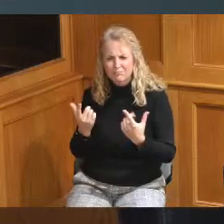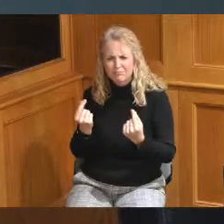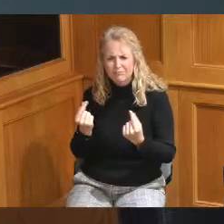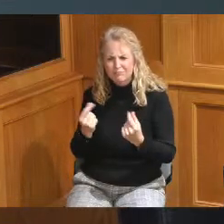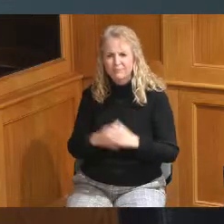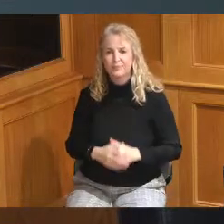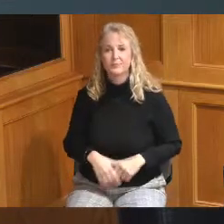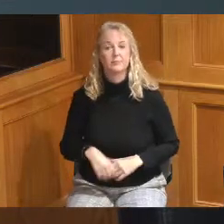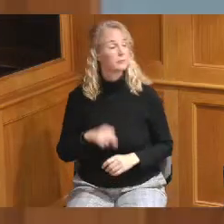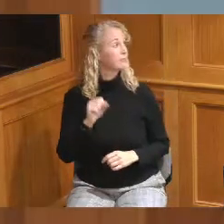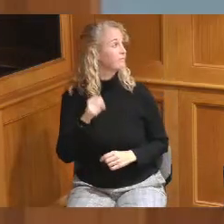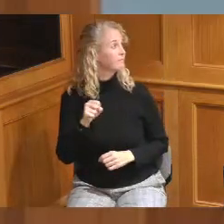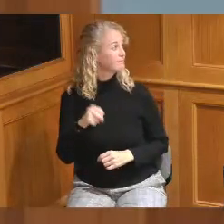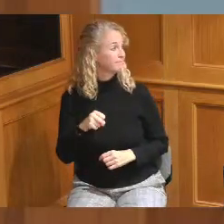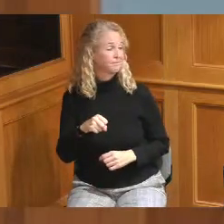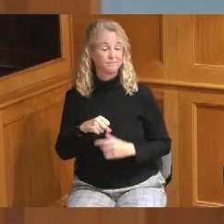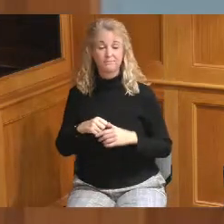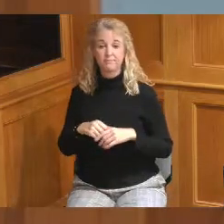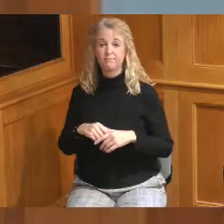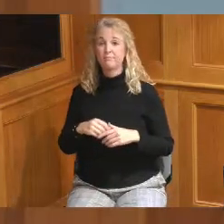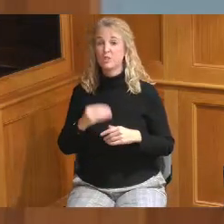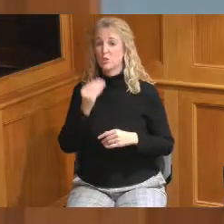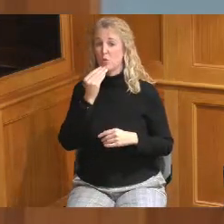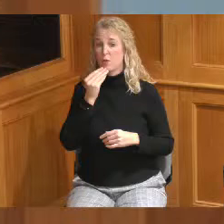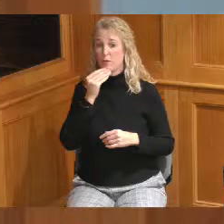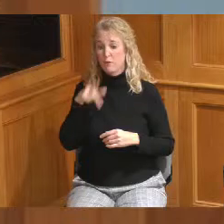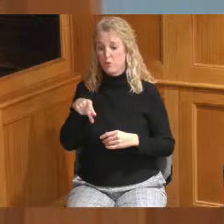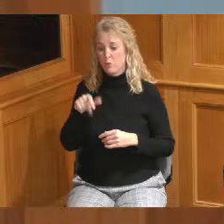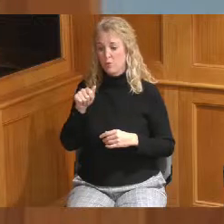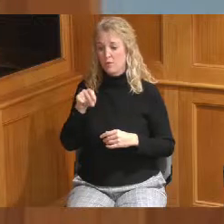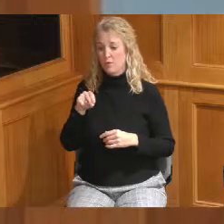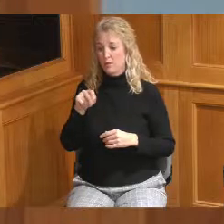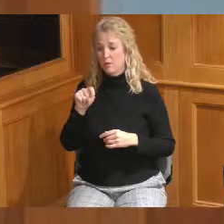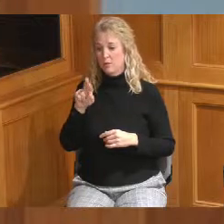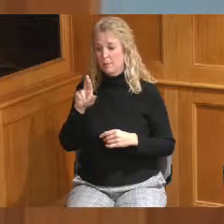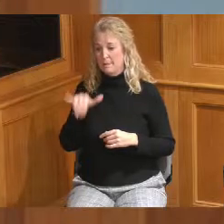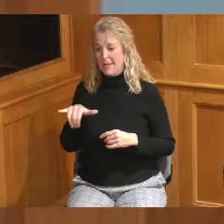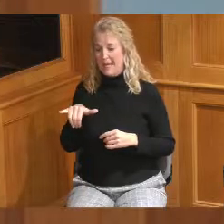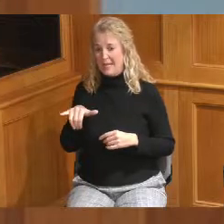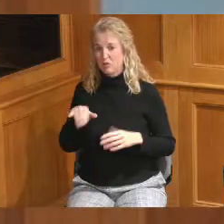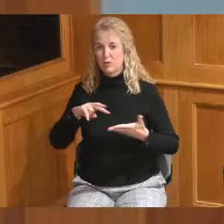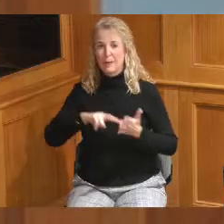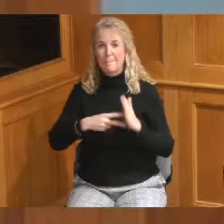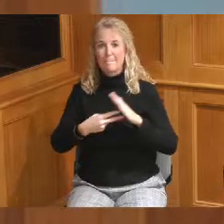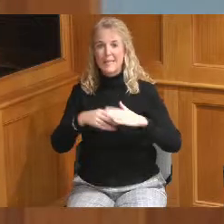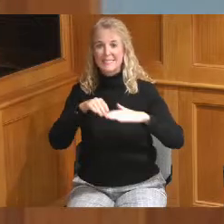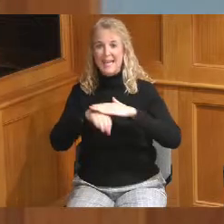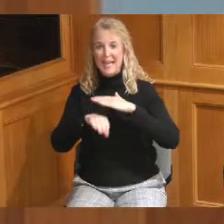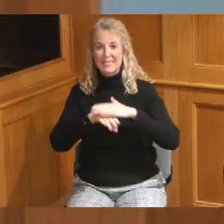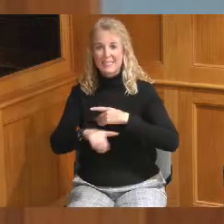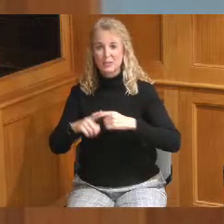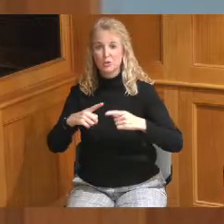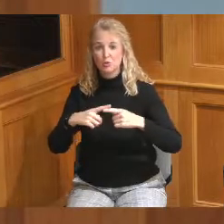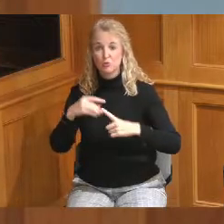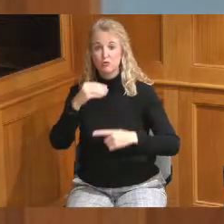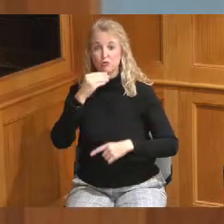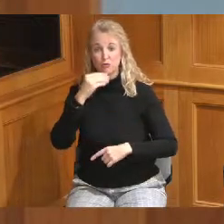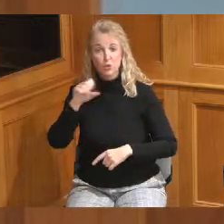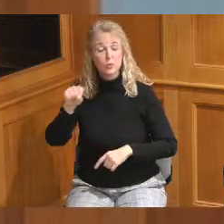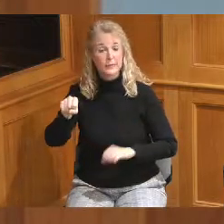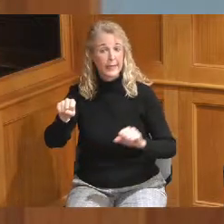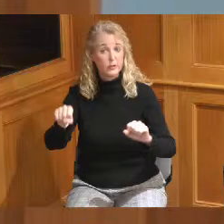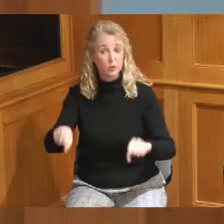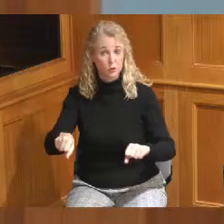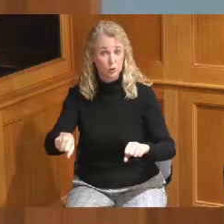well? Yes, well, the food pantry, which would be considered access to food, would be an eligible